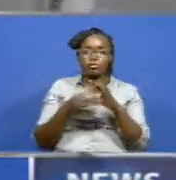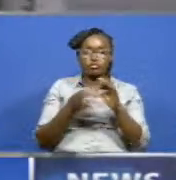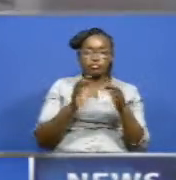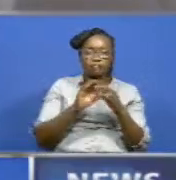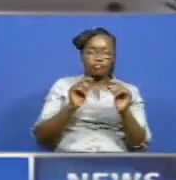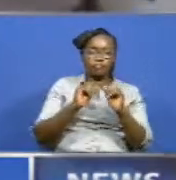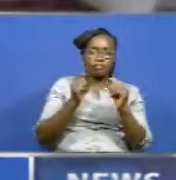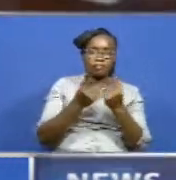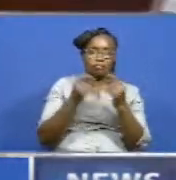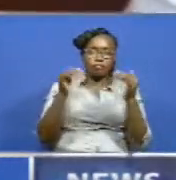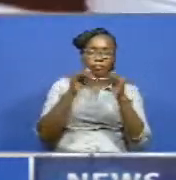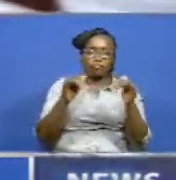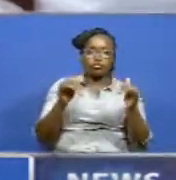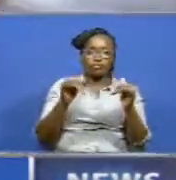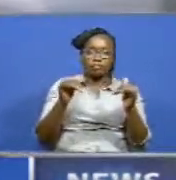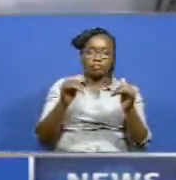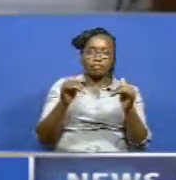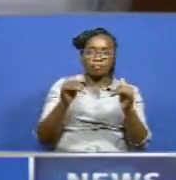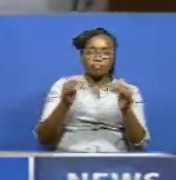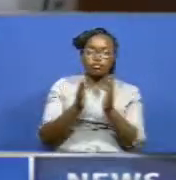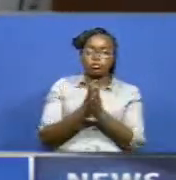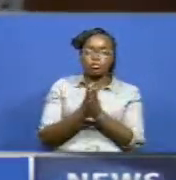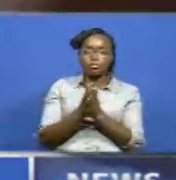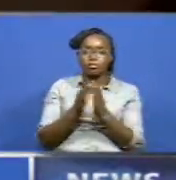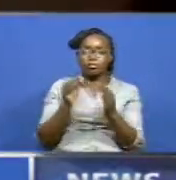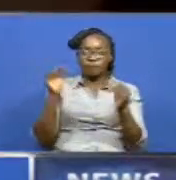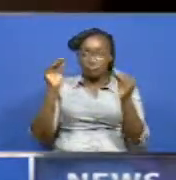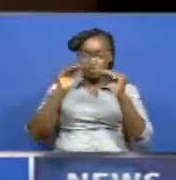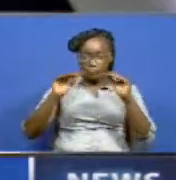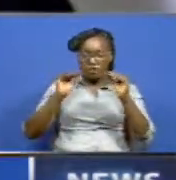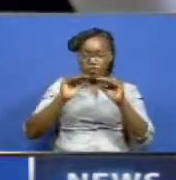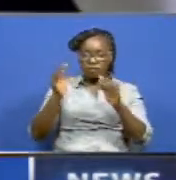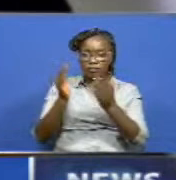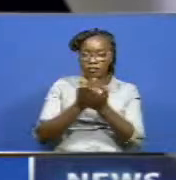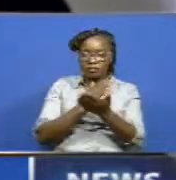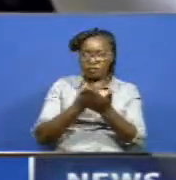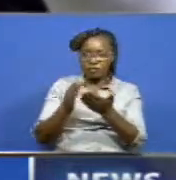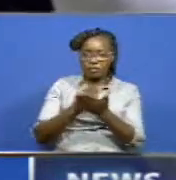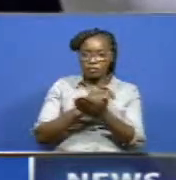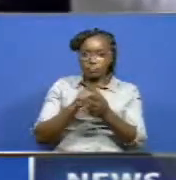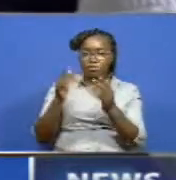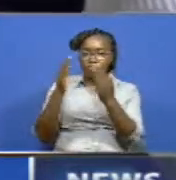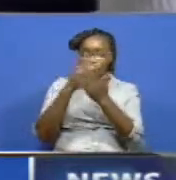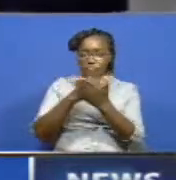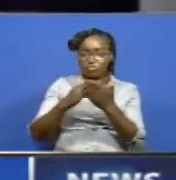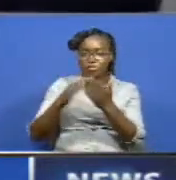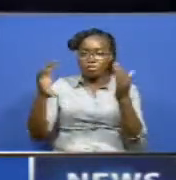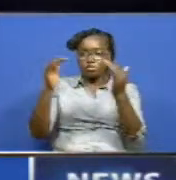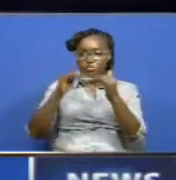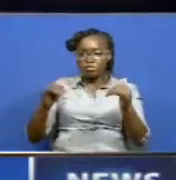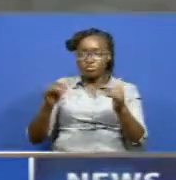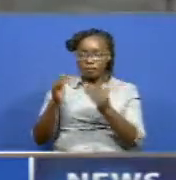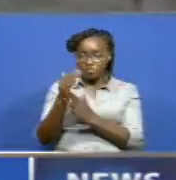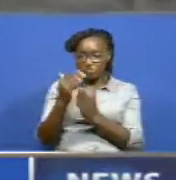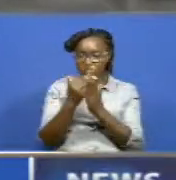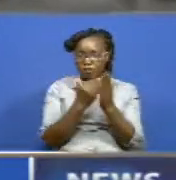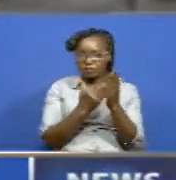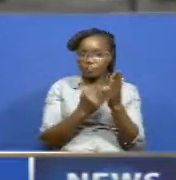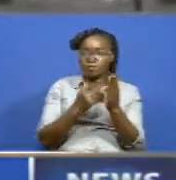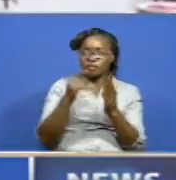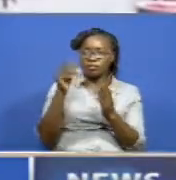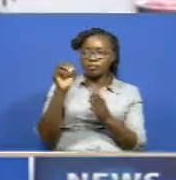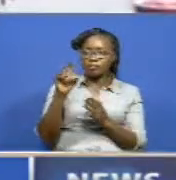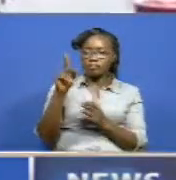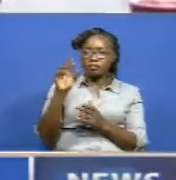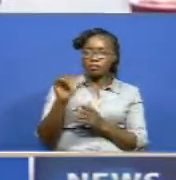in camp for scheduled anti-doping education sessions as part of their camp schedule. The Tokyo